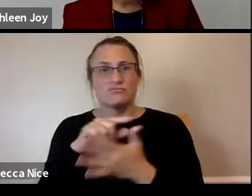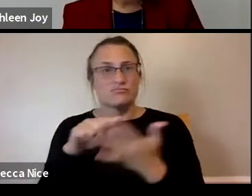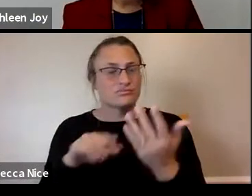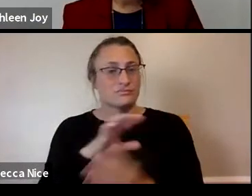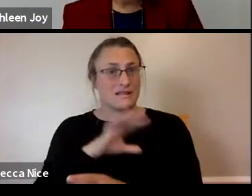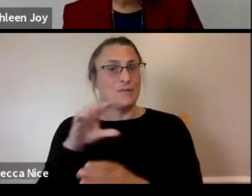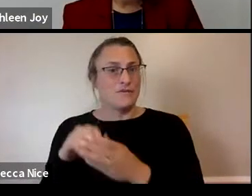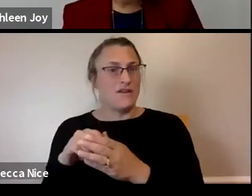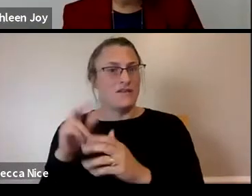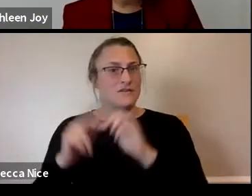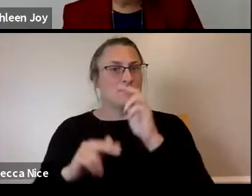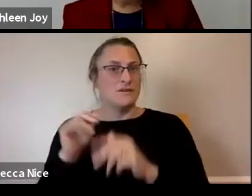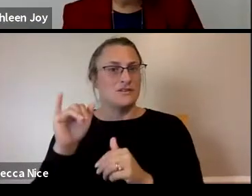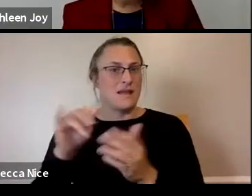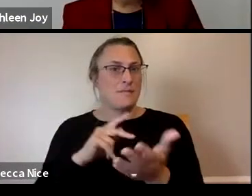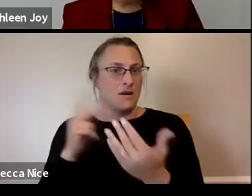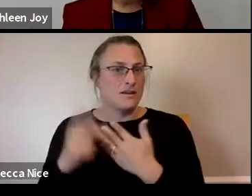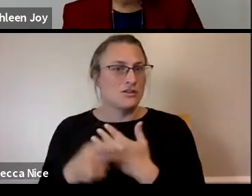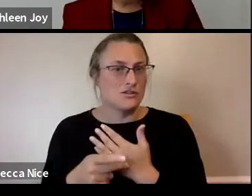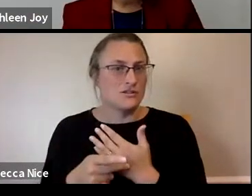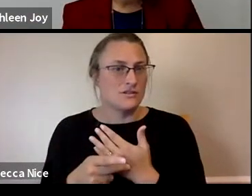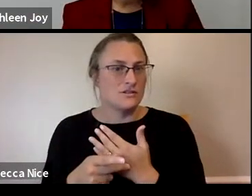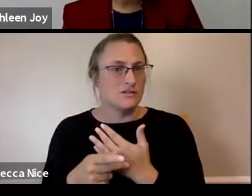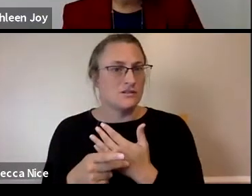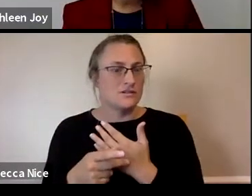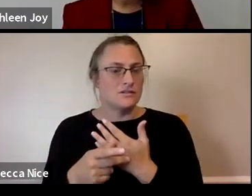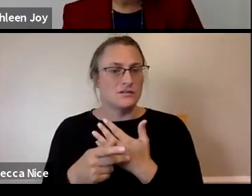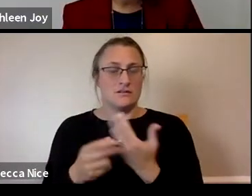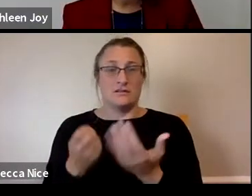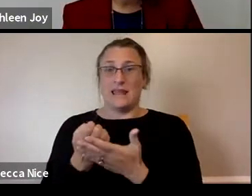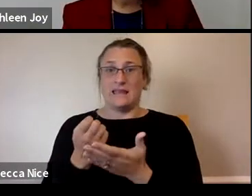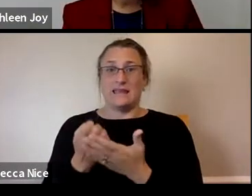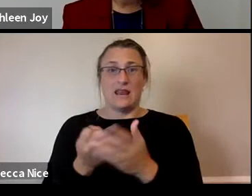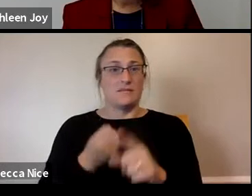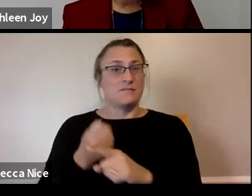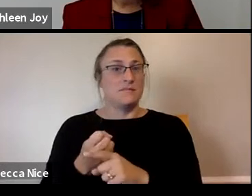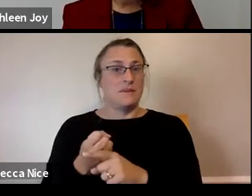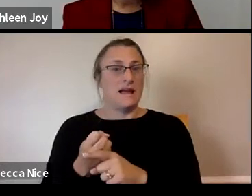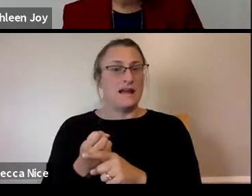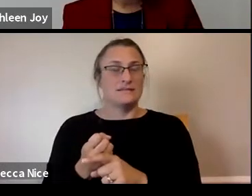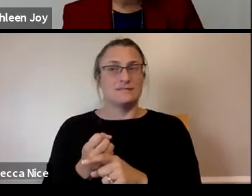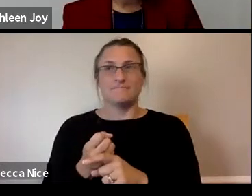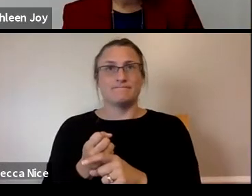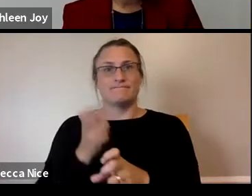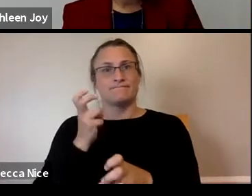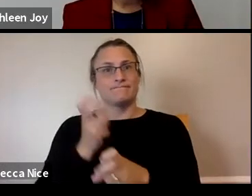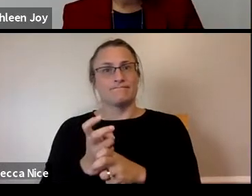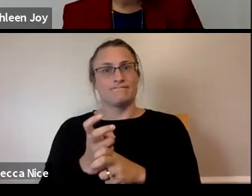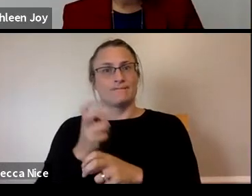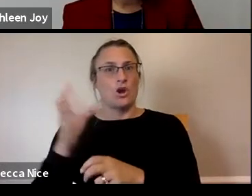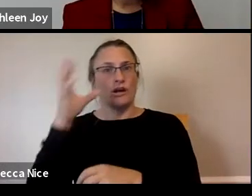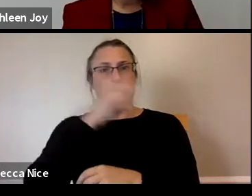building that project. The economic impact is hard to estimate.